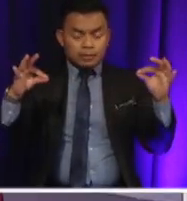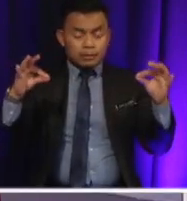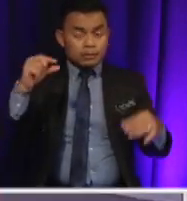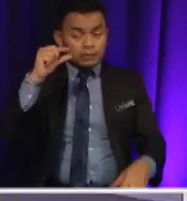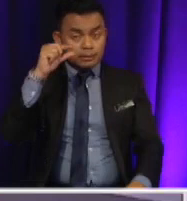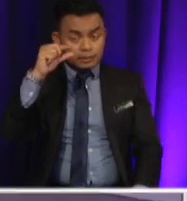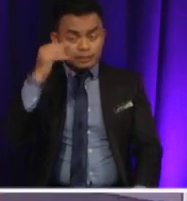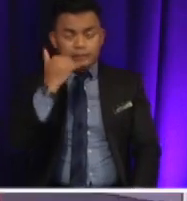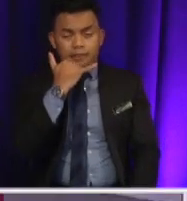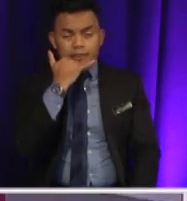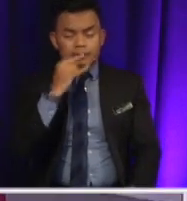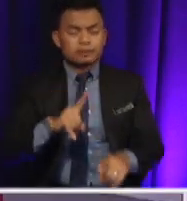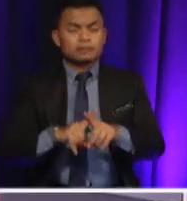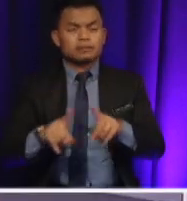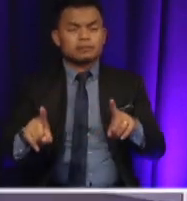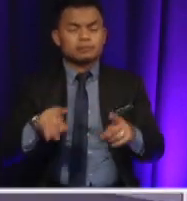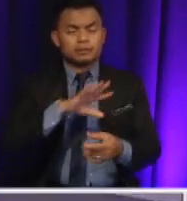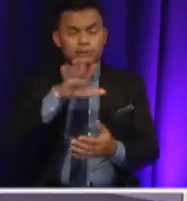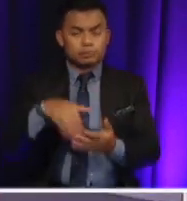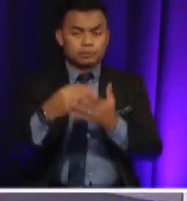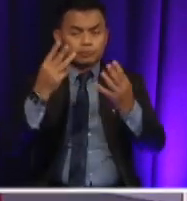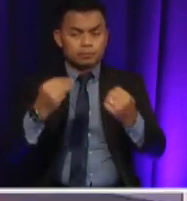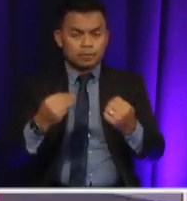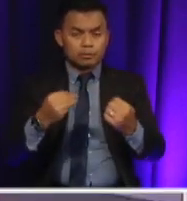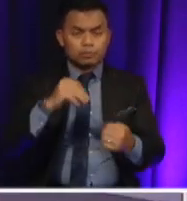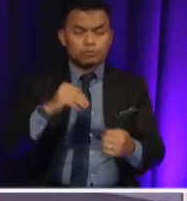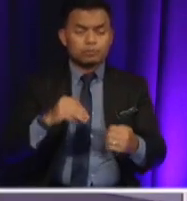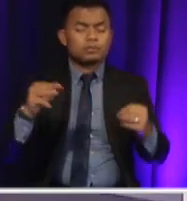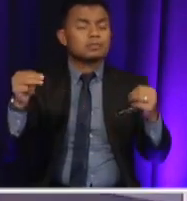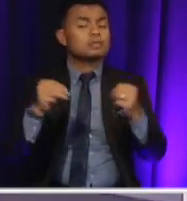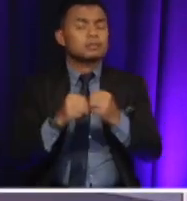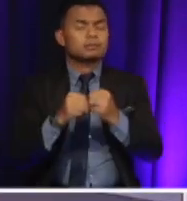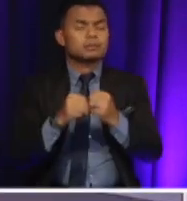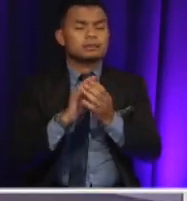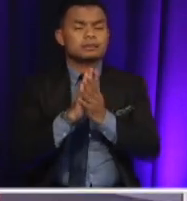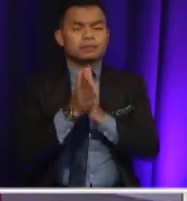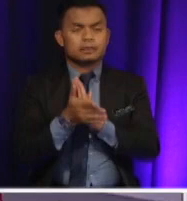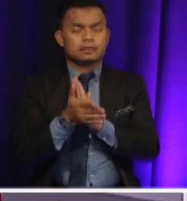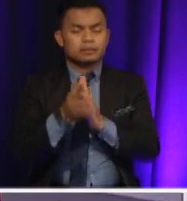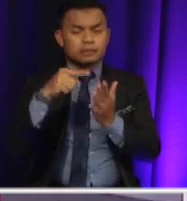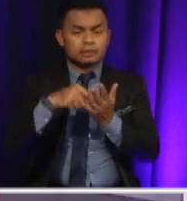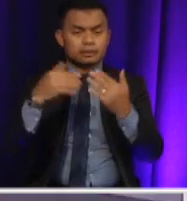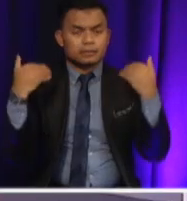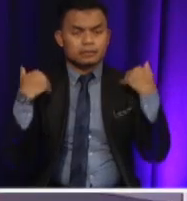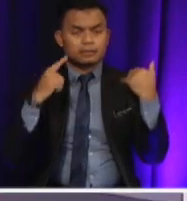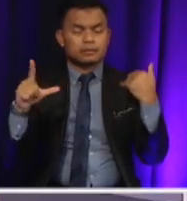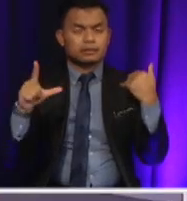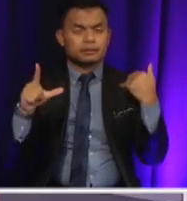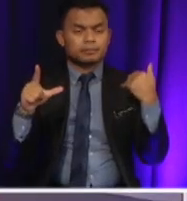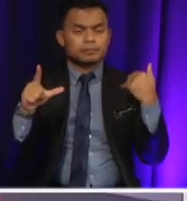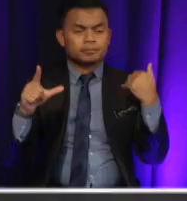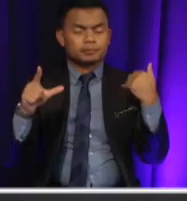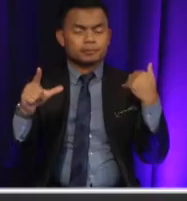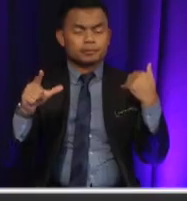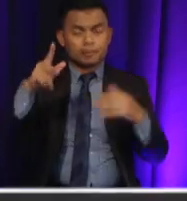to get the rhyming scheme of the poem to match. So this is what we call or known as a